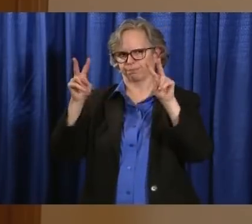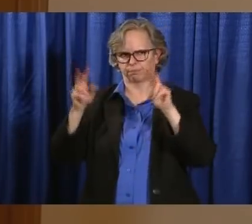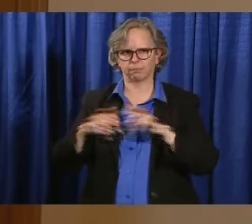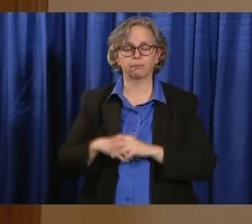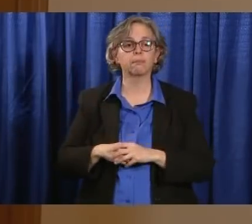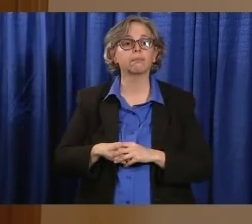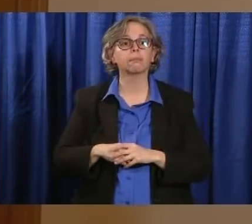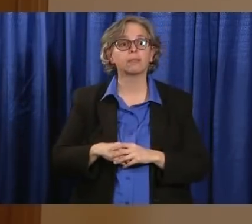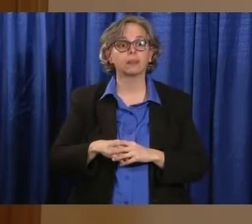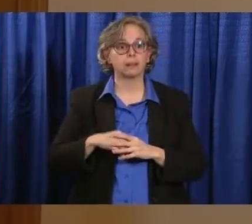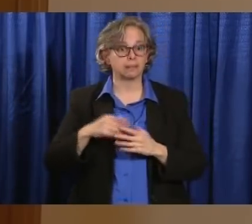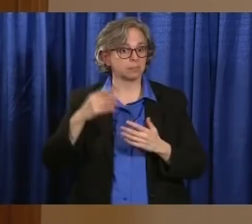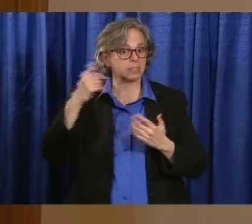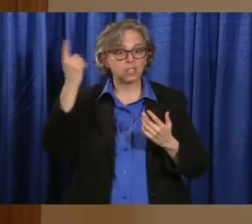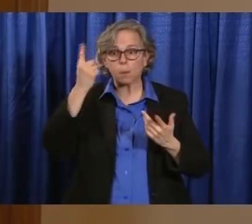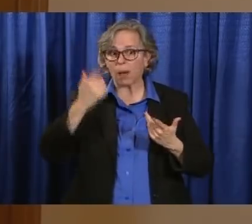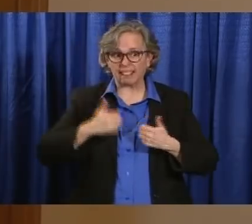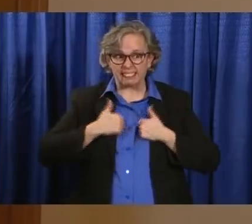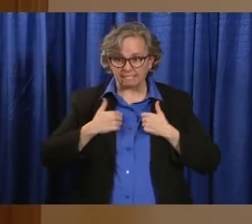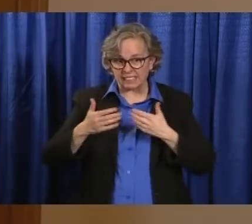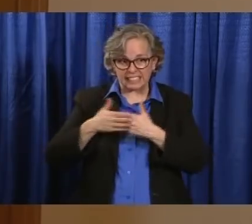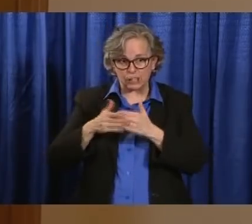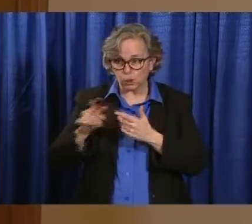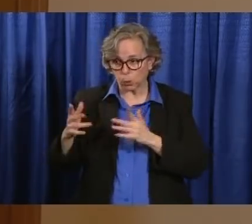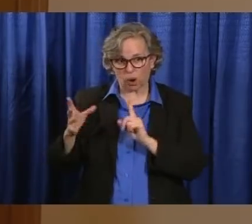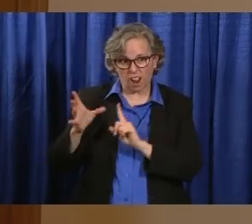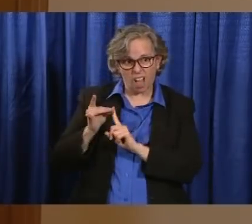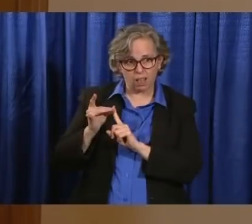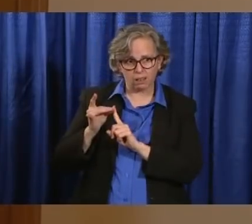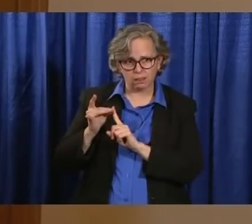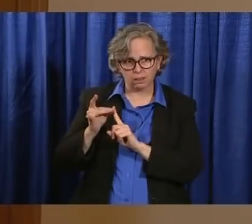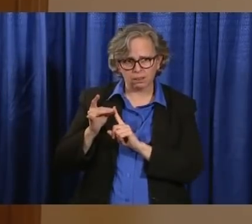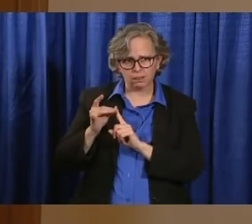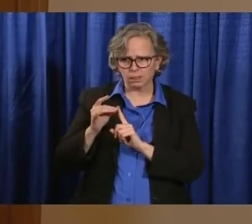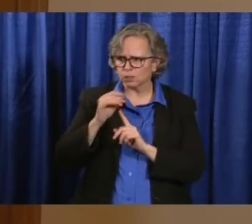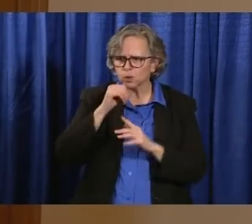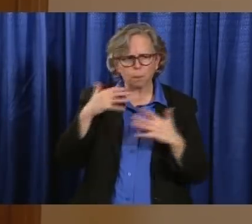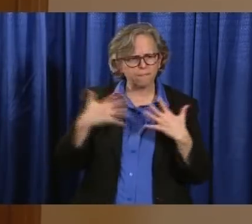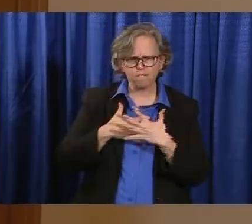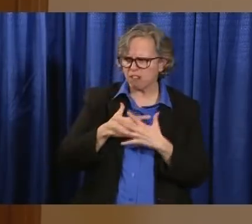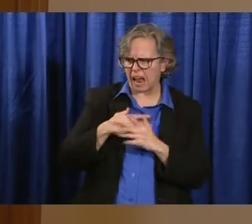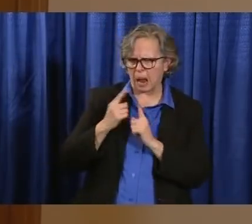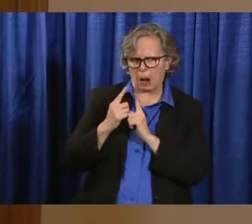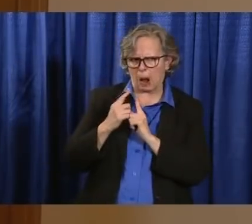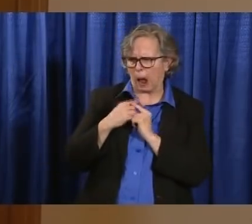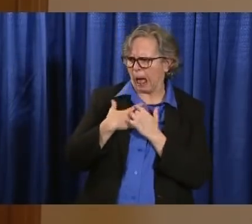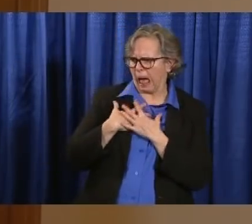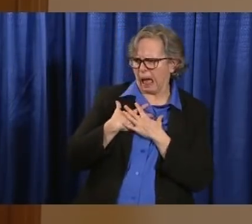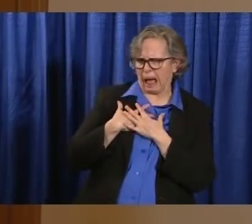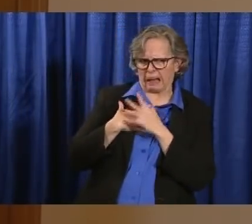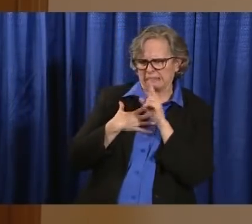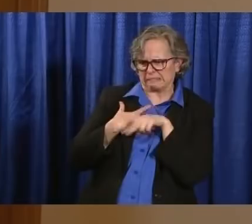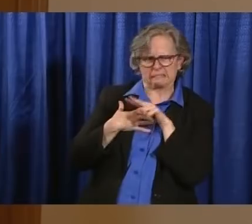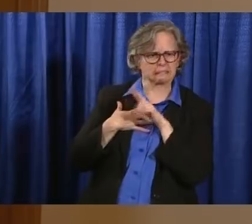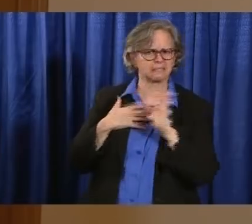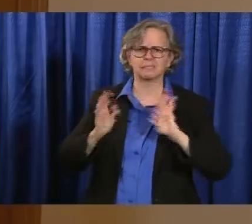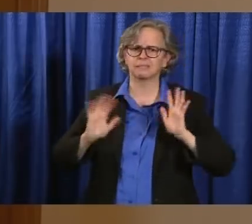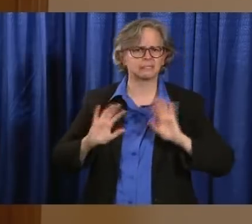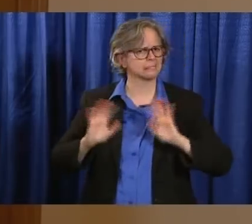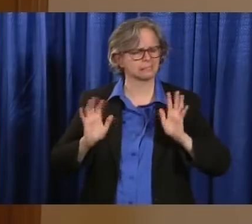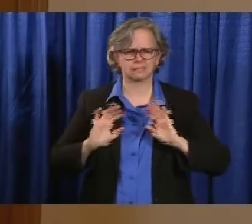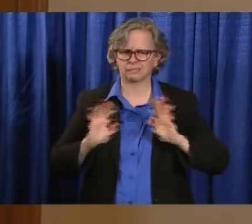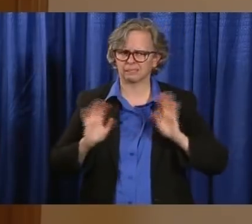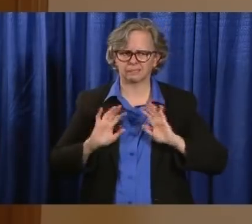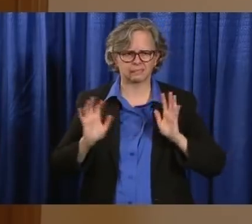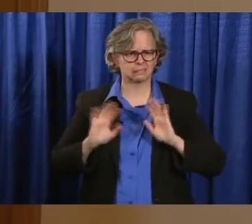really, really need to use all the guidance we've had, as the governor and I have shared with you, about how we protect